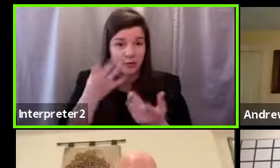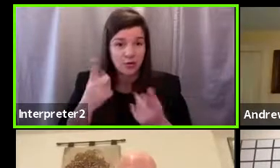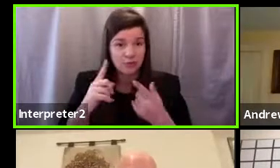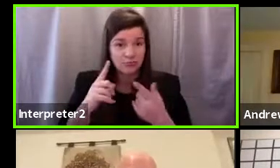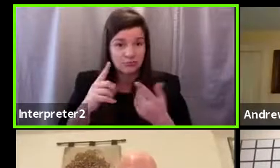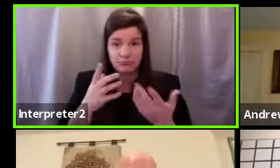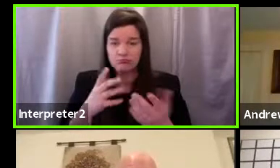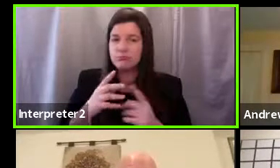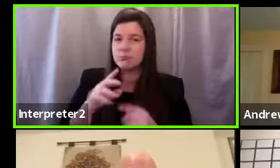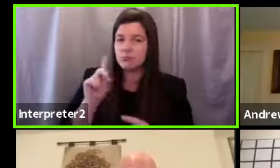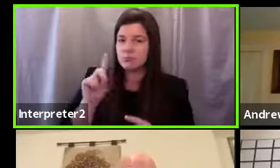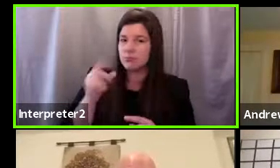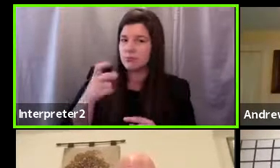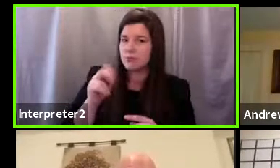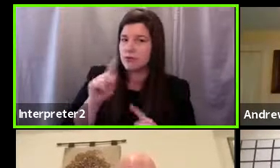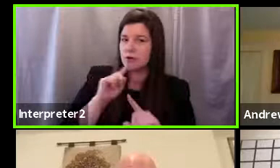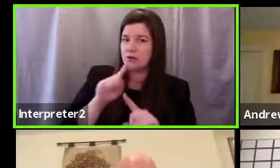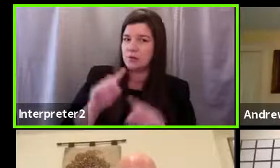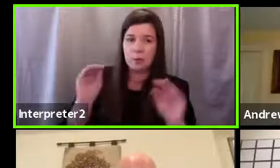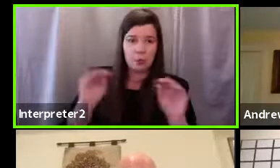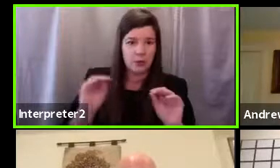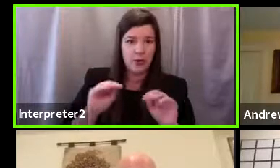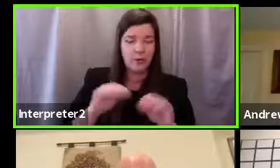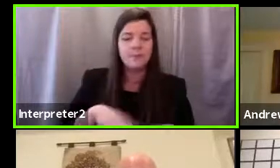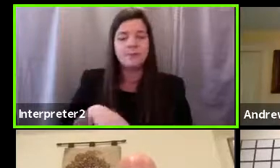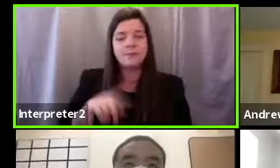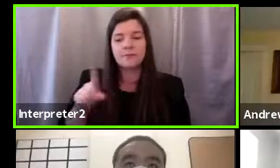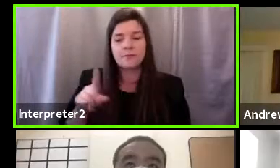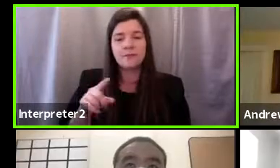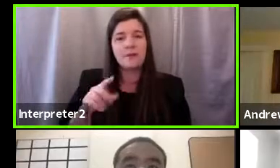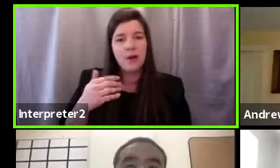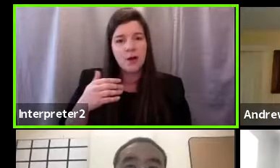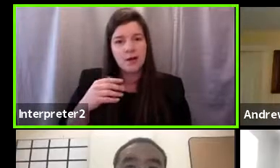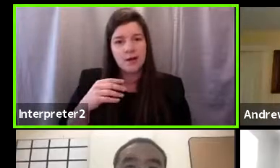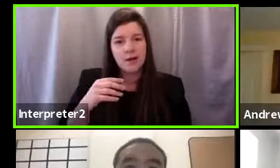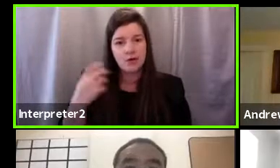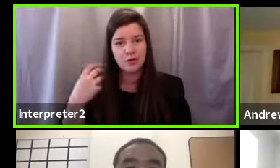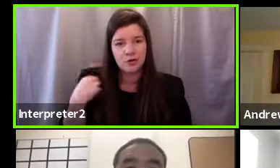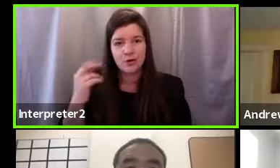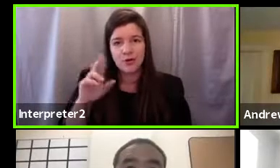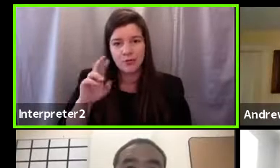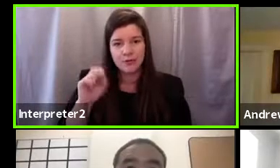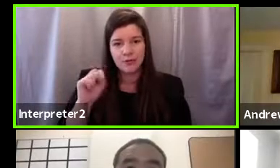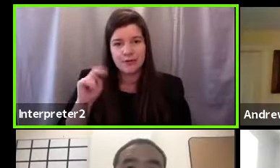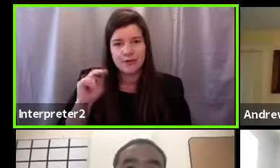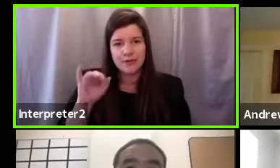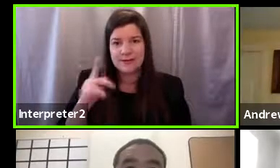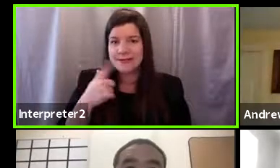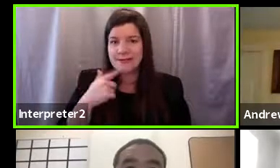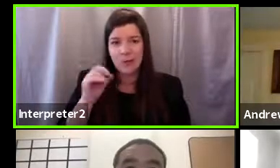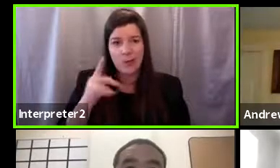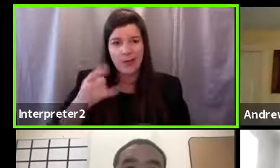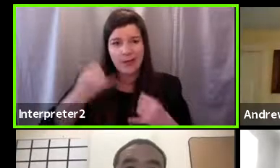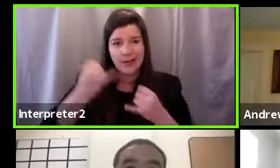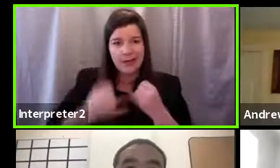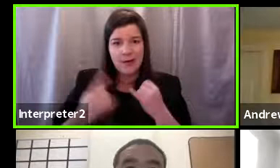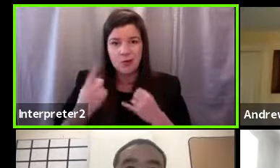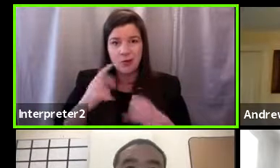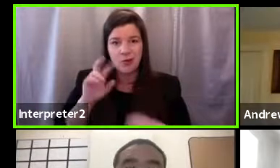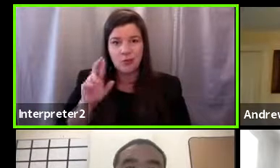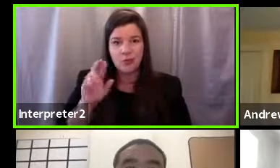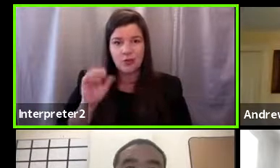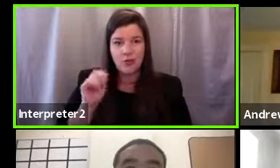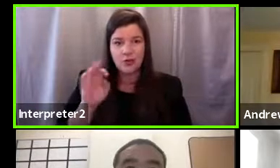thank you. So that brings us to one last individual signed up to testify, Rachel Faulkner.